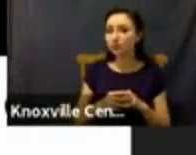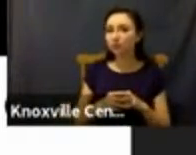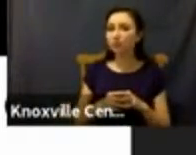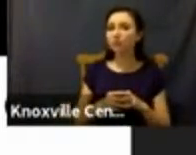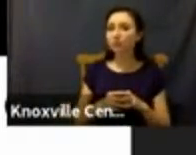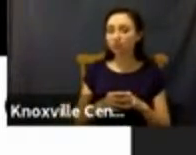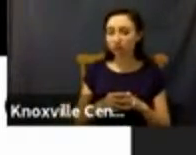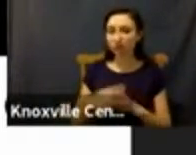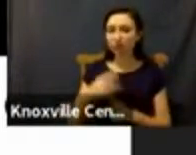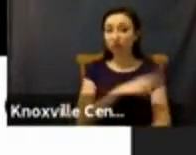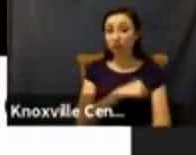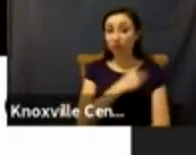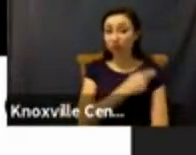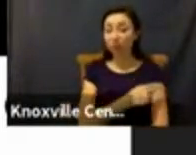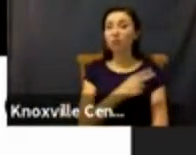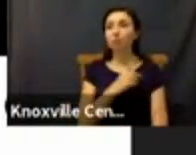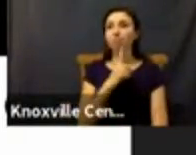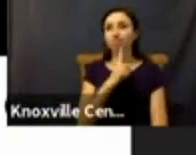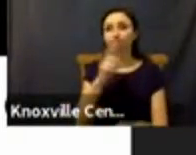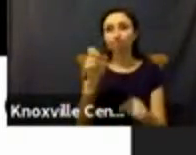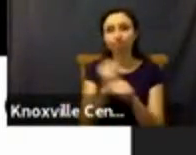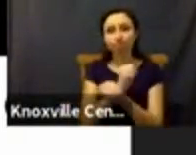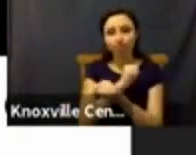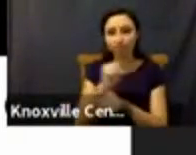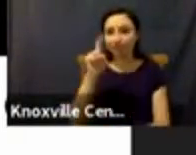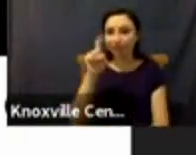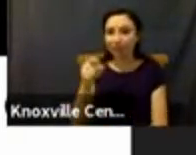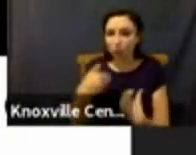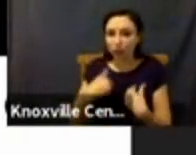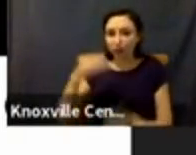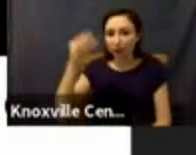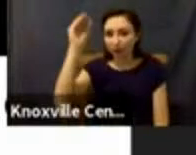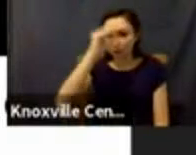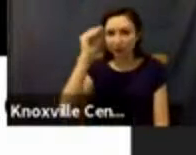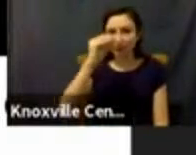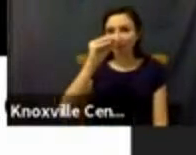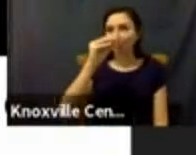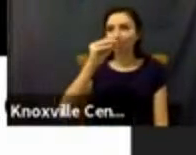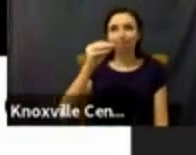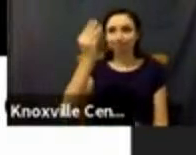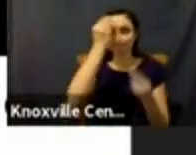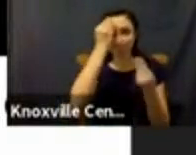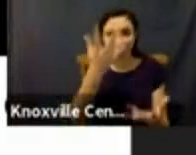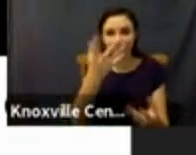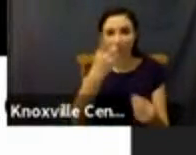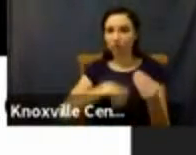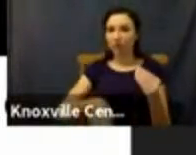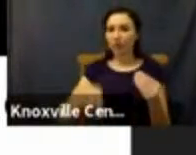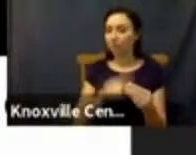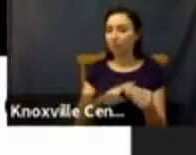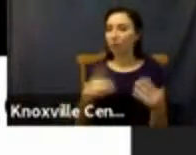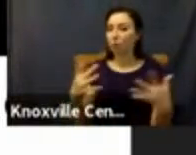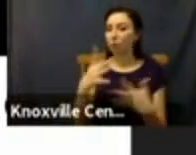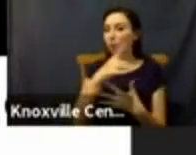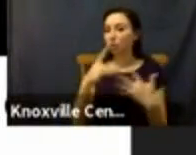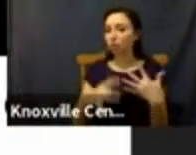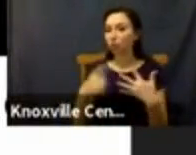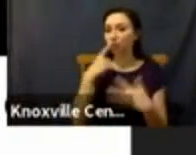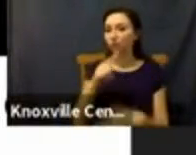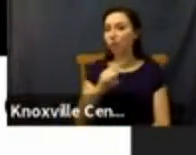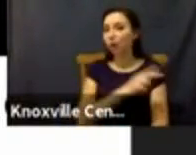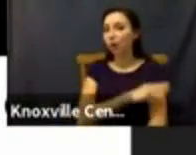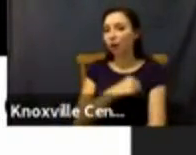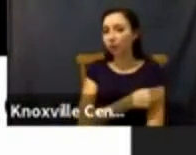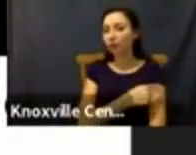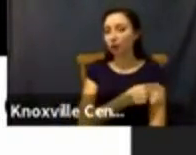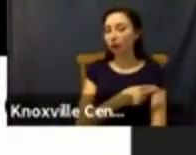the hospitals absolutely have to have input on whatever we choose for COVID hospital bed occupancy and